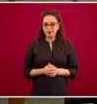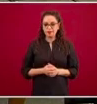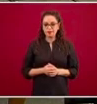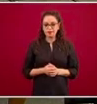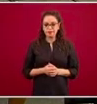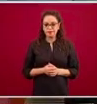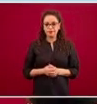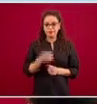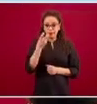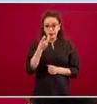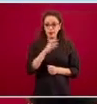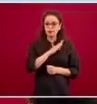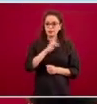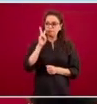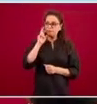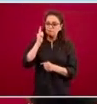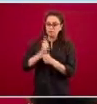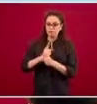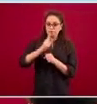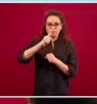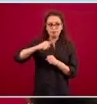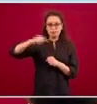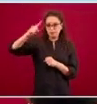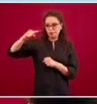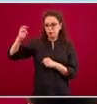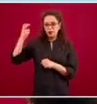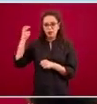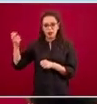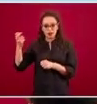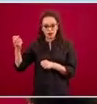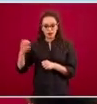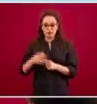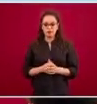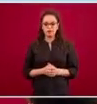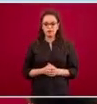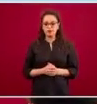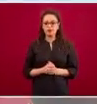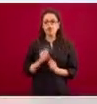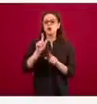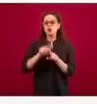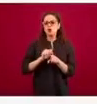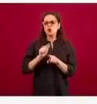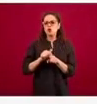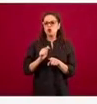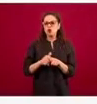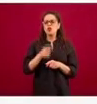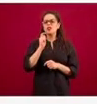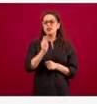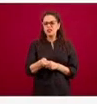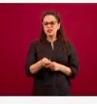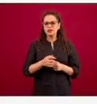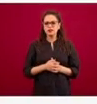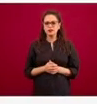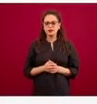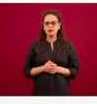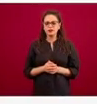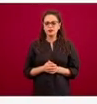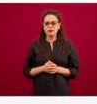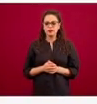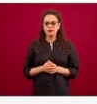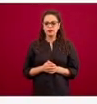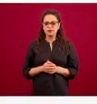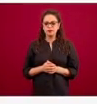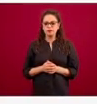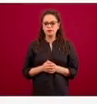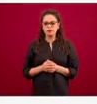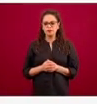because they go personally to seek medical attention. The amount of the cases are represented in